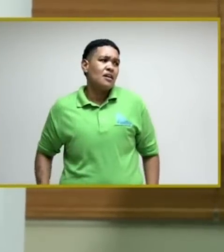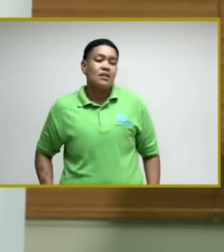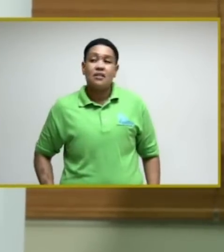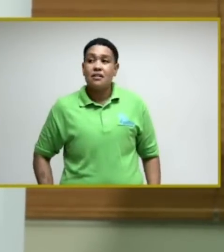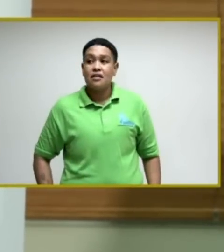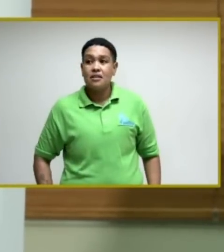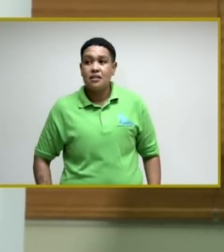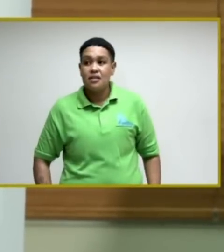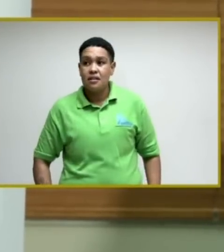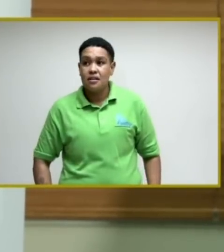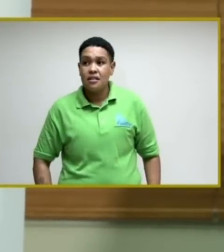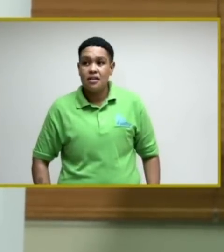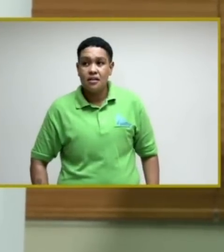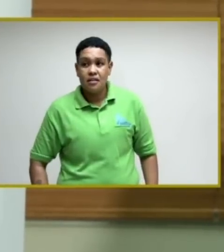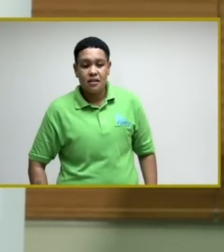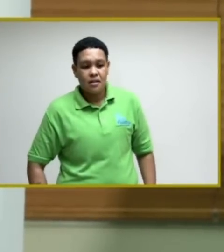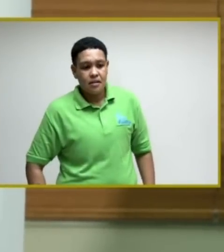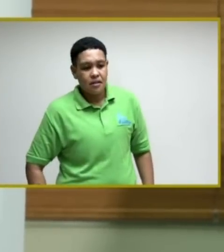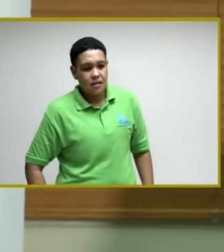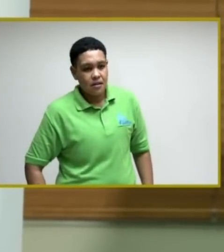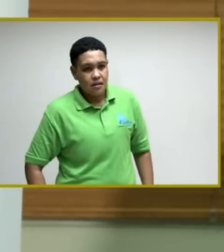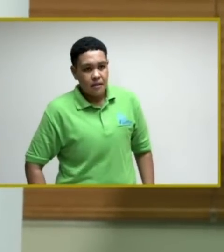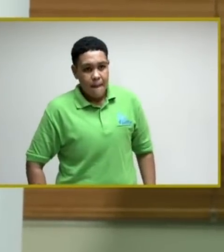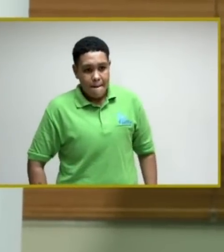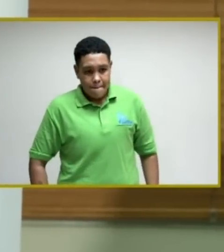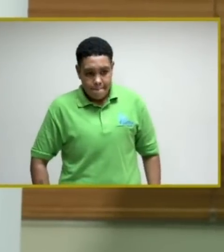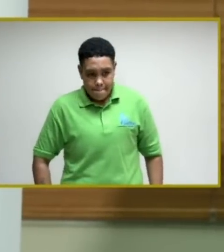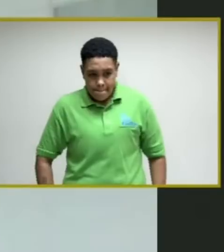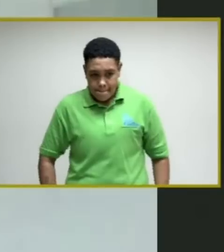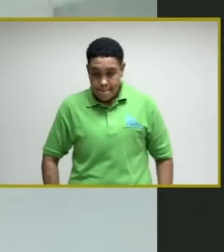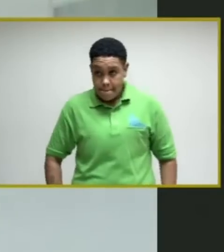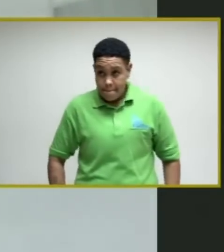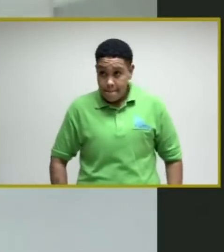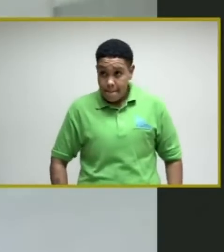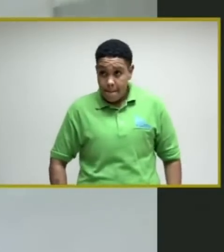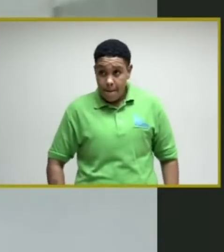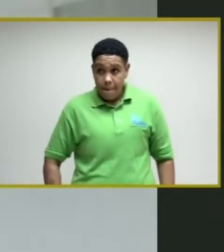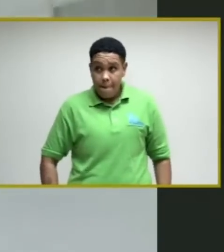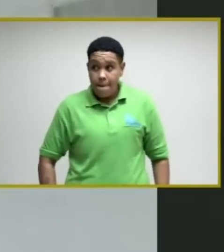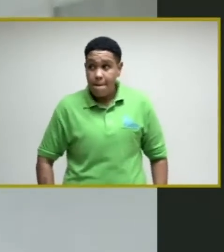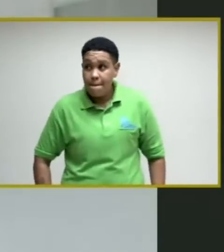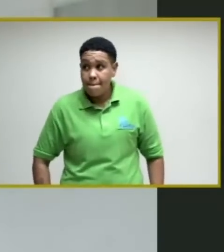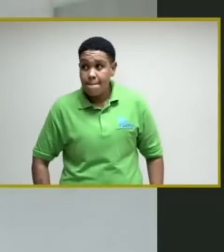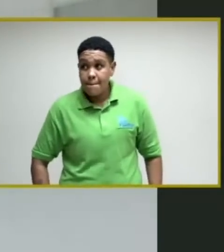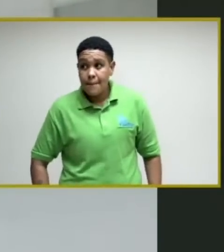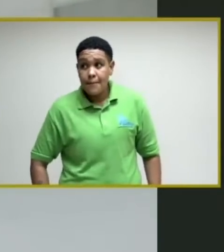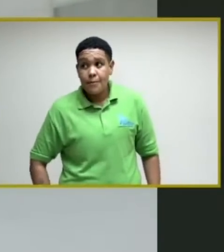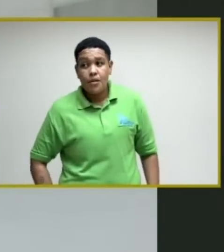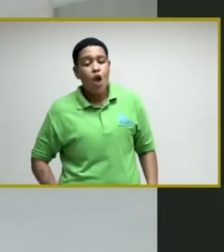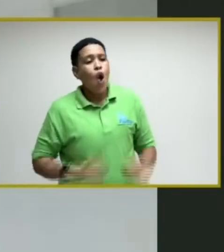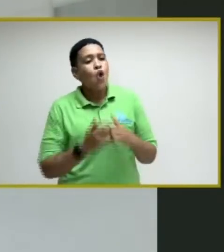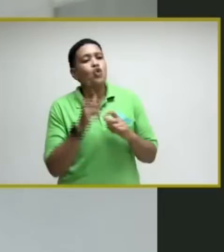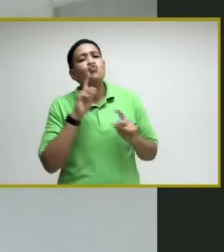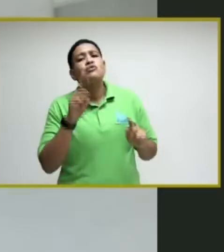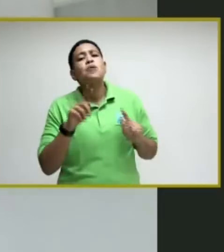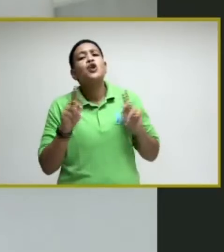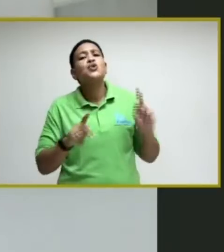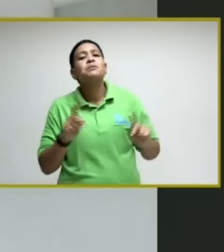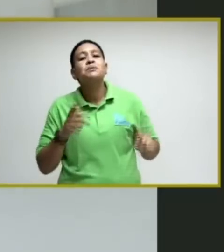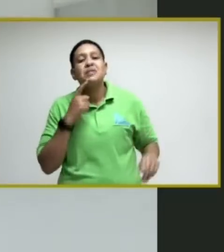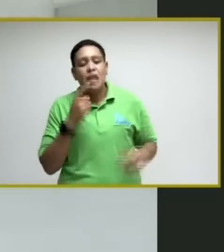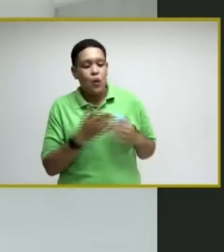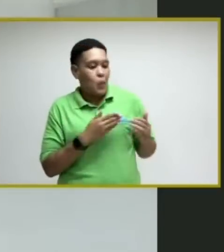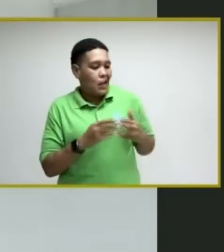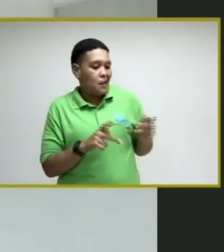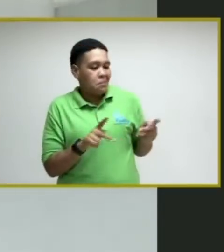I'm not hearing you. Yes. How do you respond to cynics who question whether people still dying